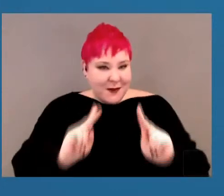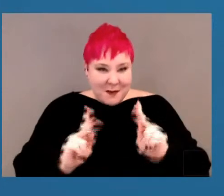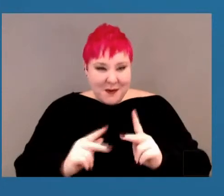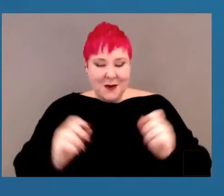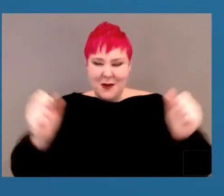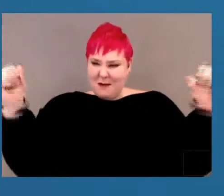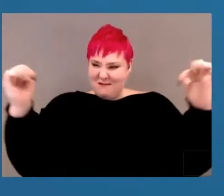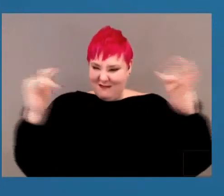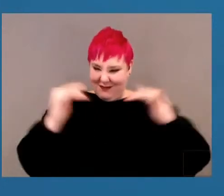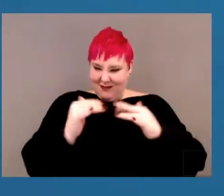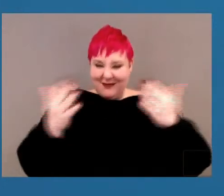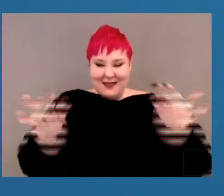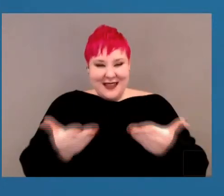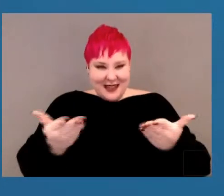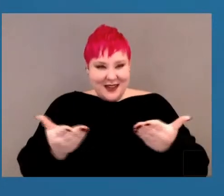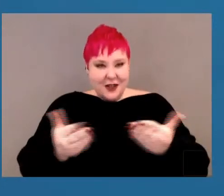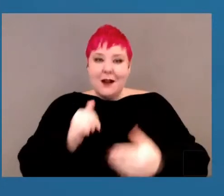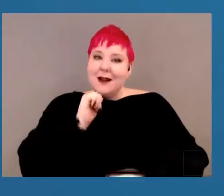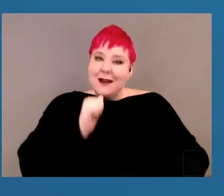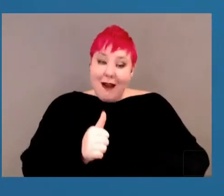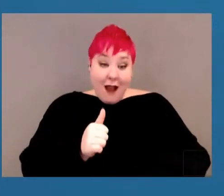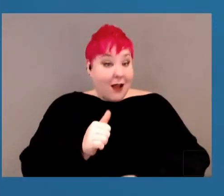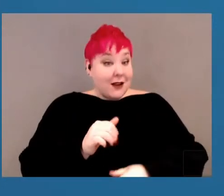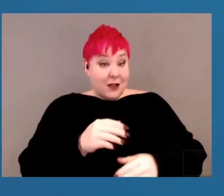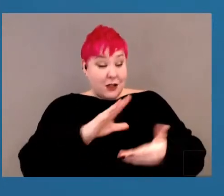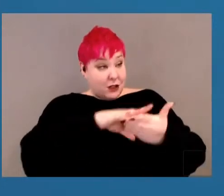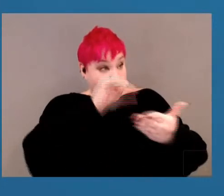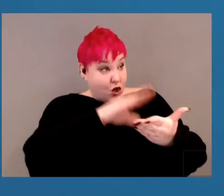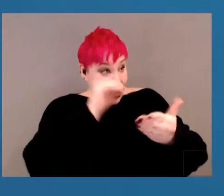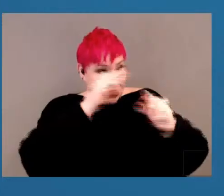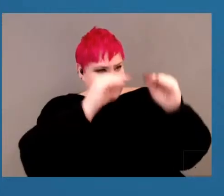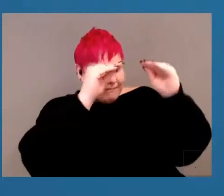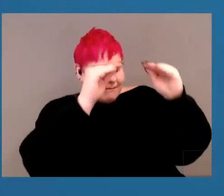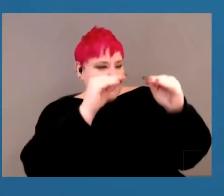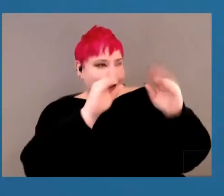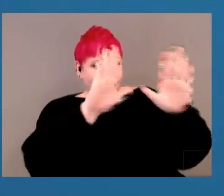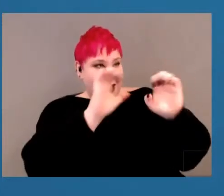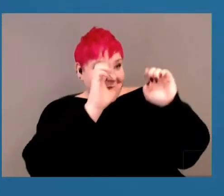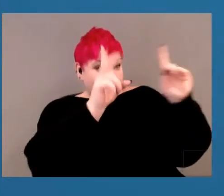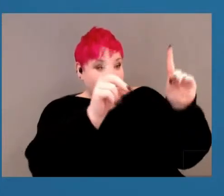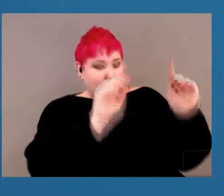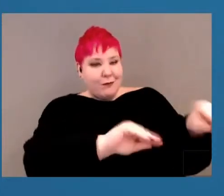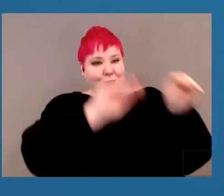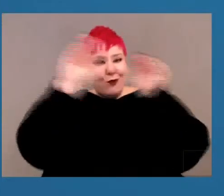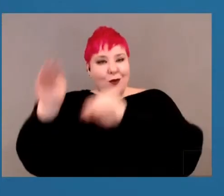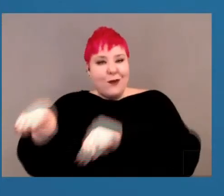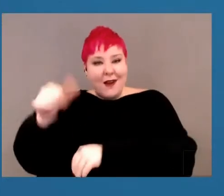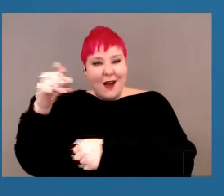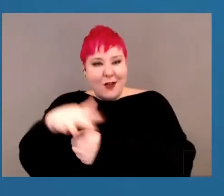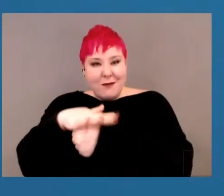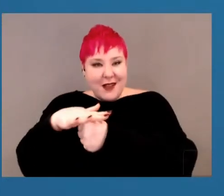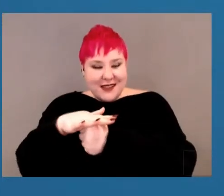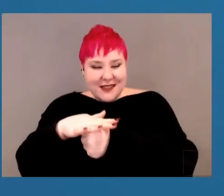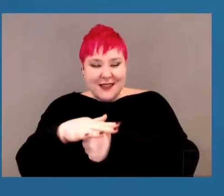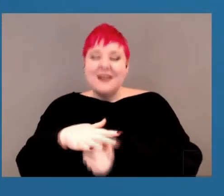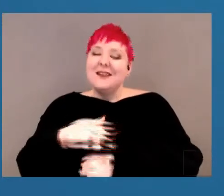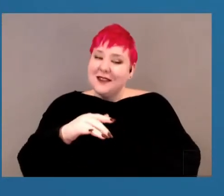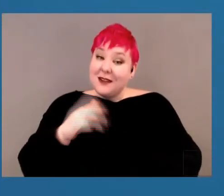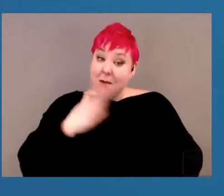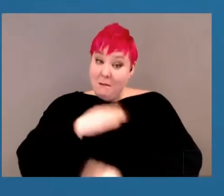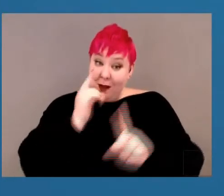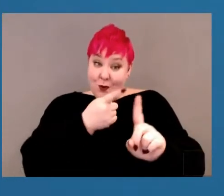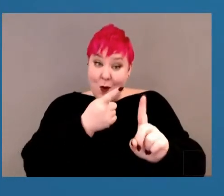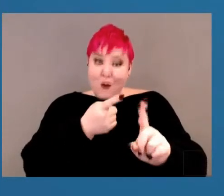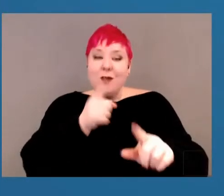state instead of them getting a great education here and then going elsewhere for their futures. My friends, all that is happening. And I'm so proud